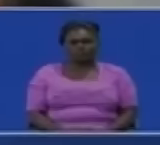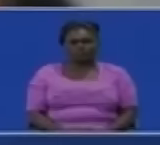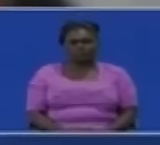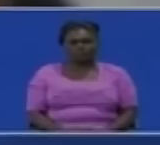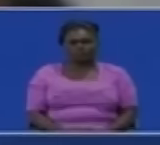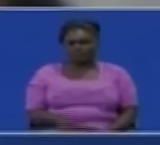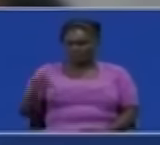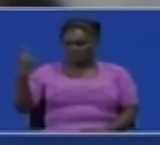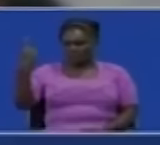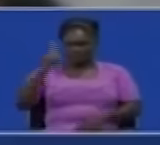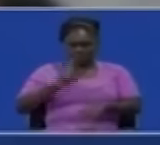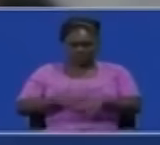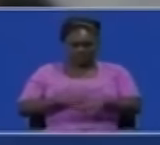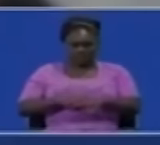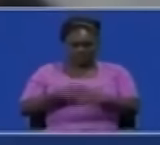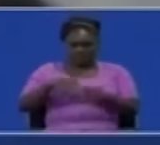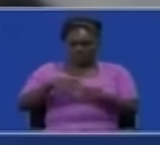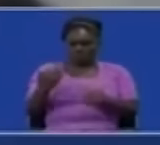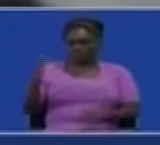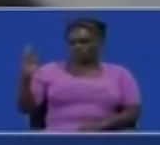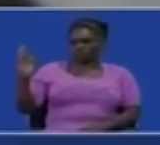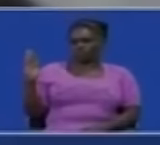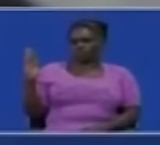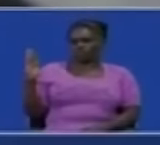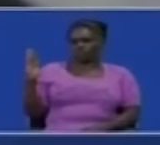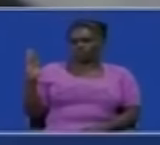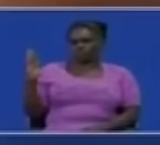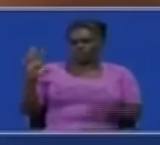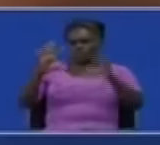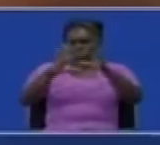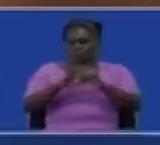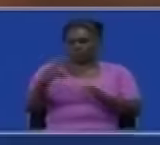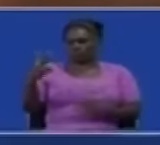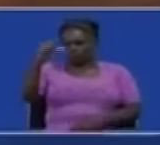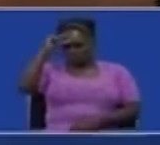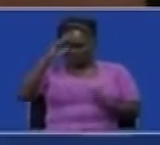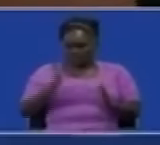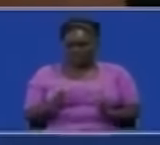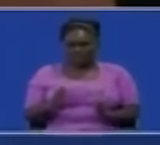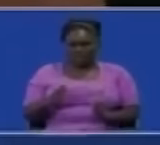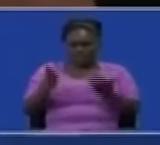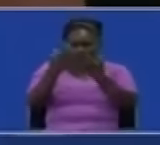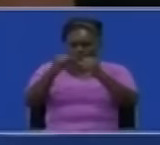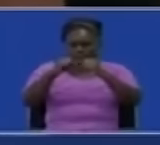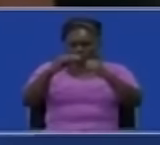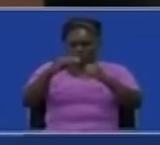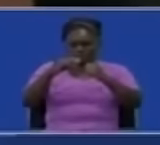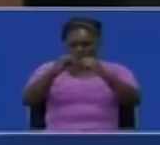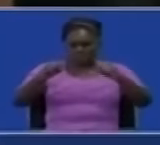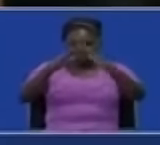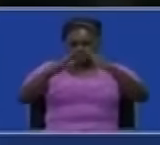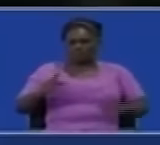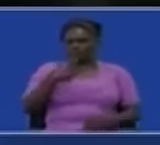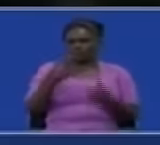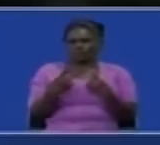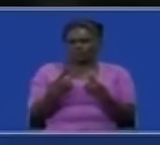For the first time, the dramatic withdrawal of security detail attached to the two governors, State House was speaking. What Joho and